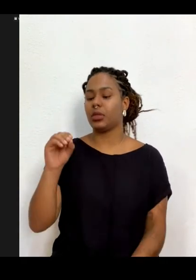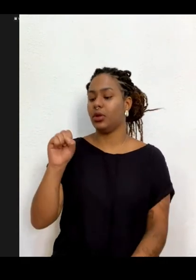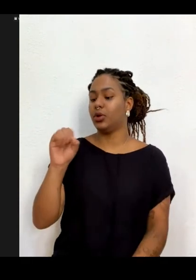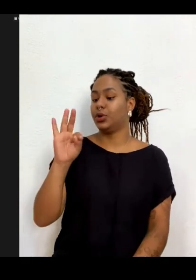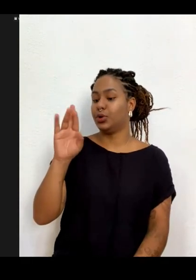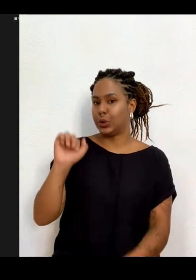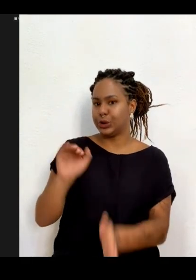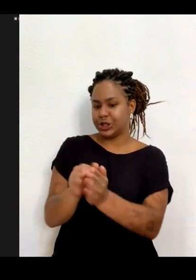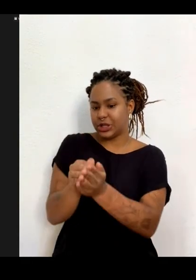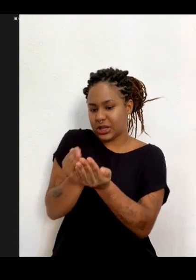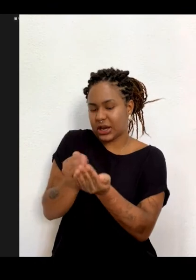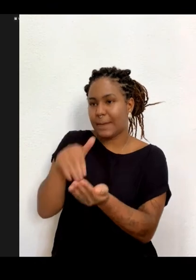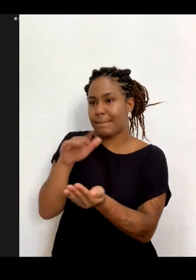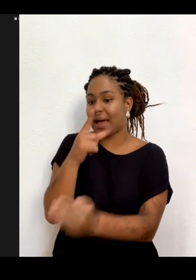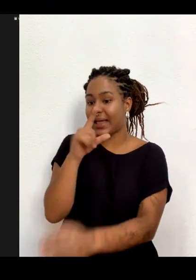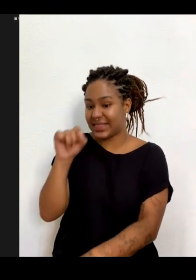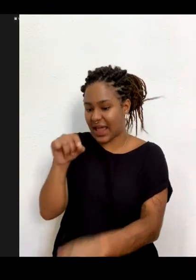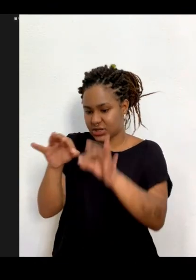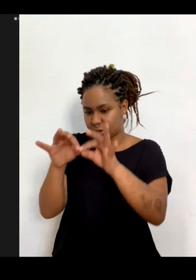foreign